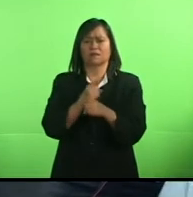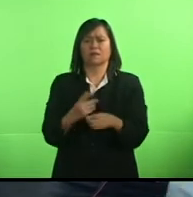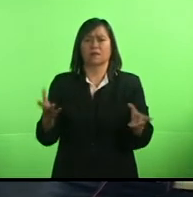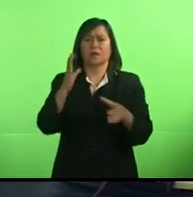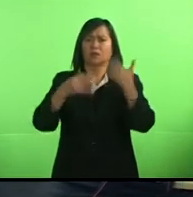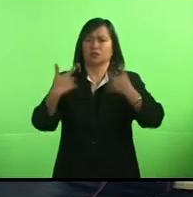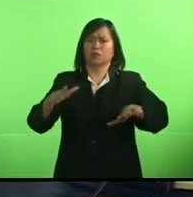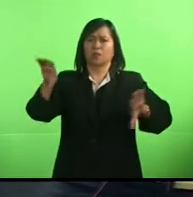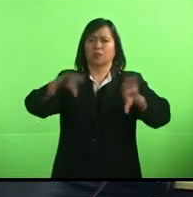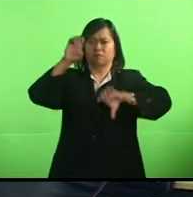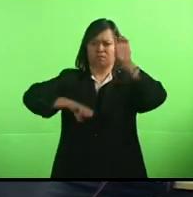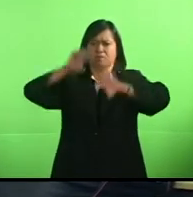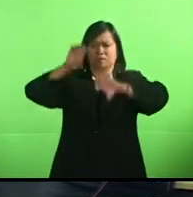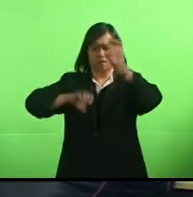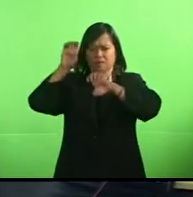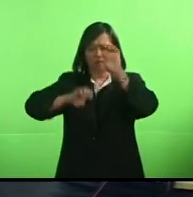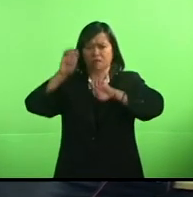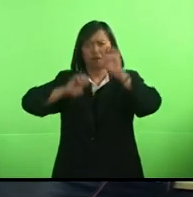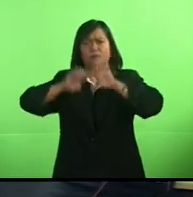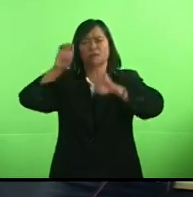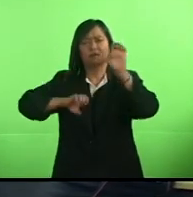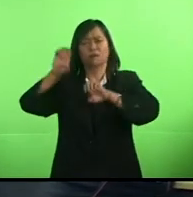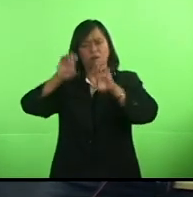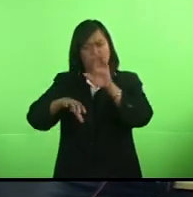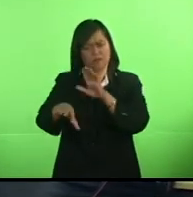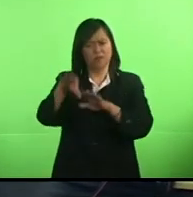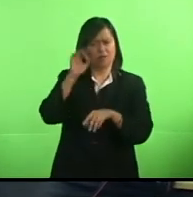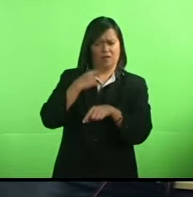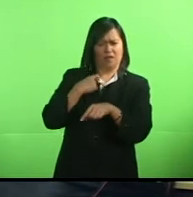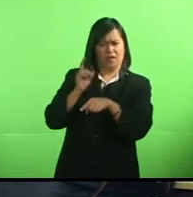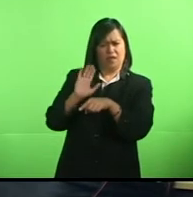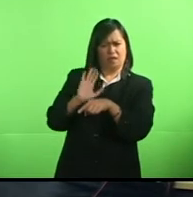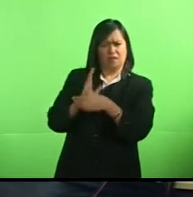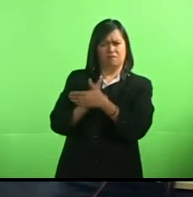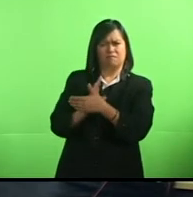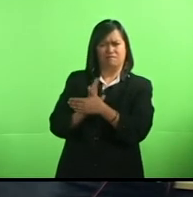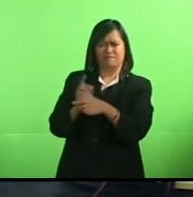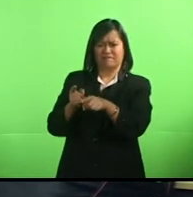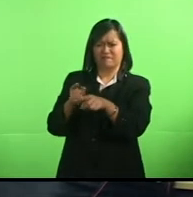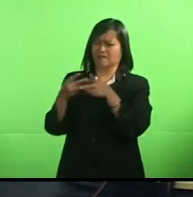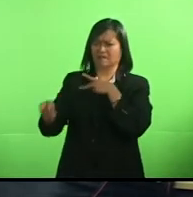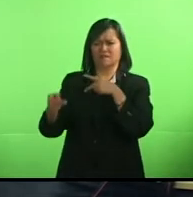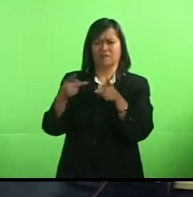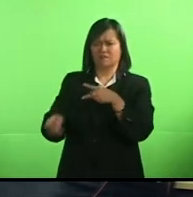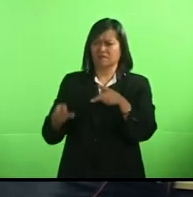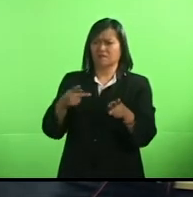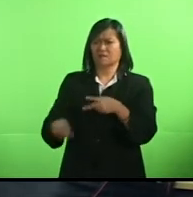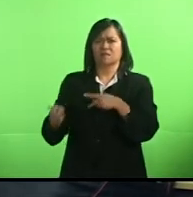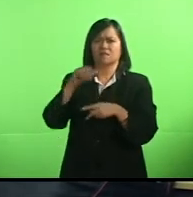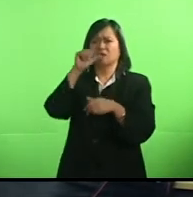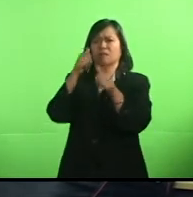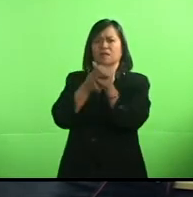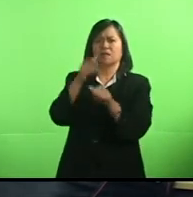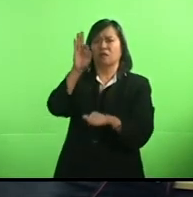evaluation and you found out that no, these are some of the things that he has addressed which are not purely